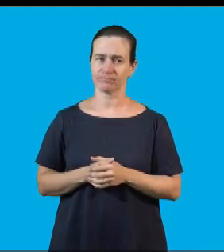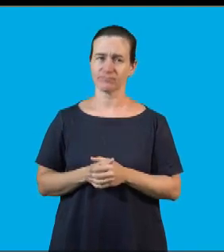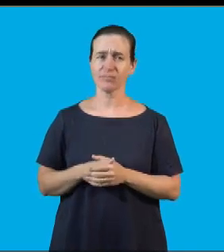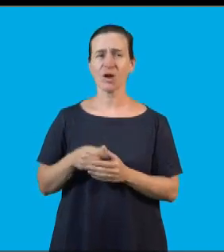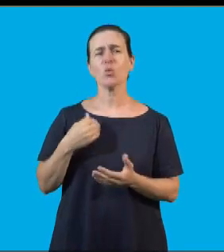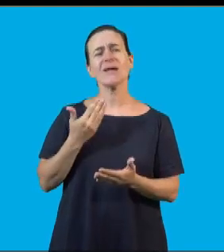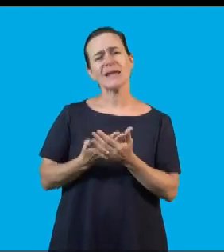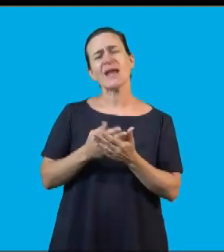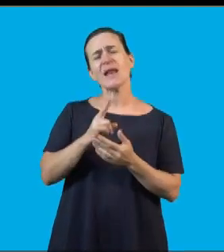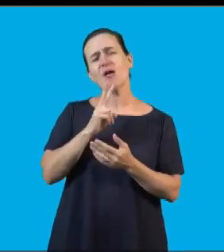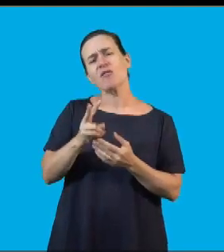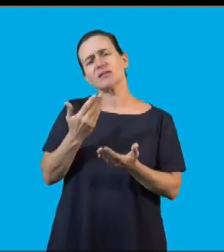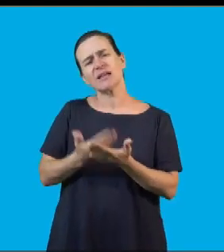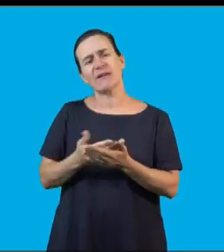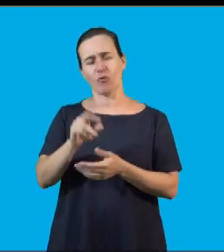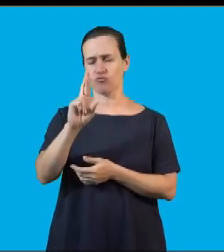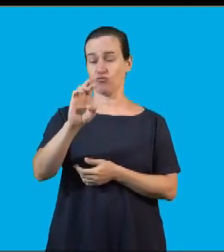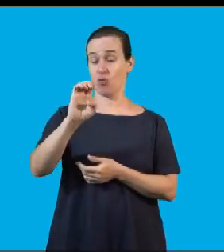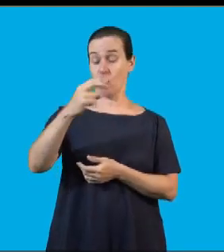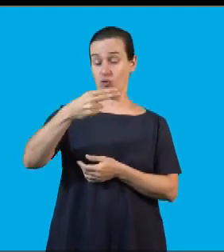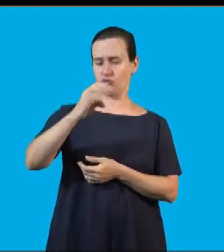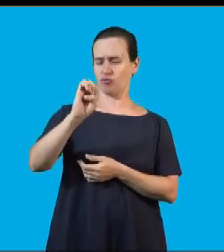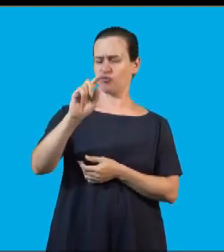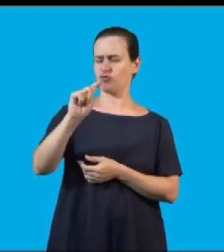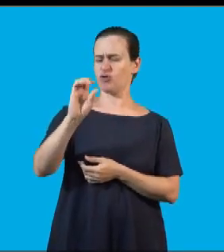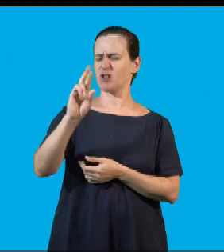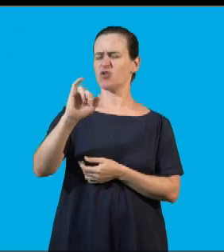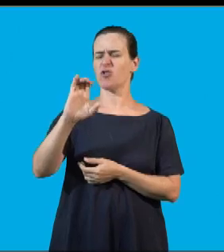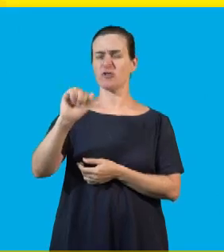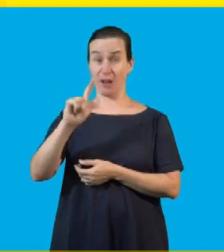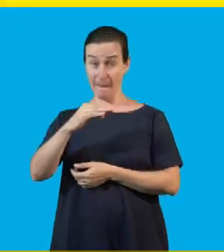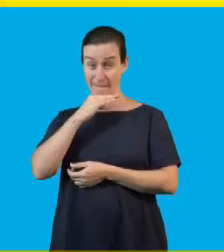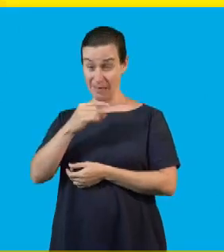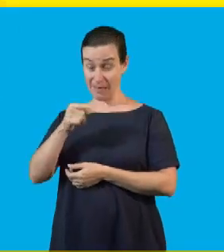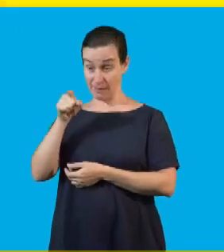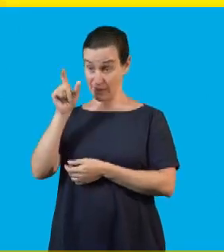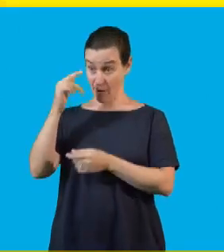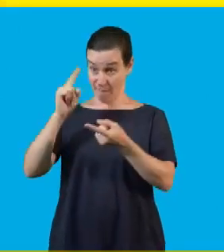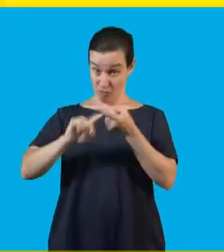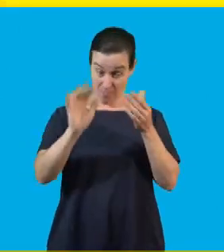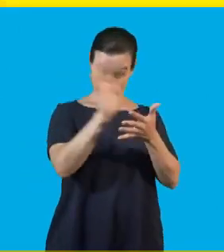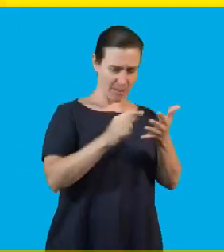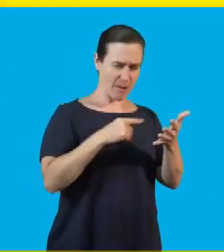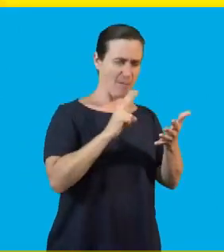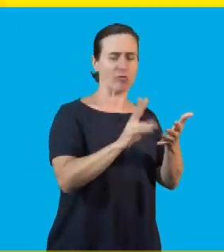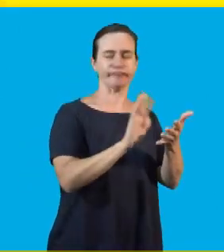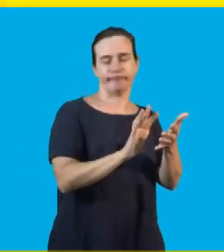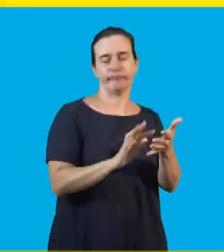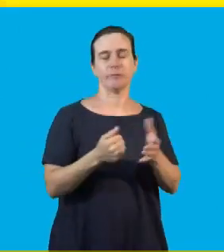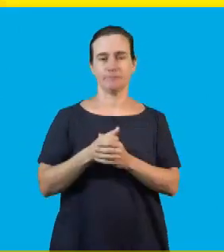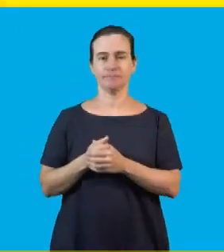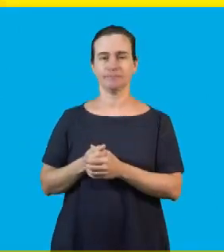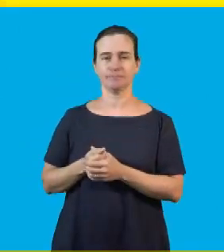some generic answers that you can use for rhetorical questions, but those are only answer starters. You must always